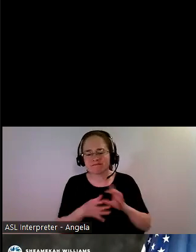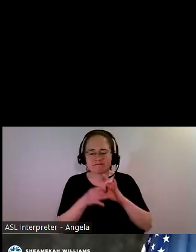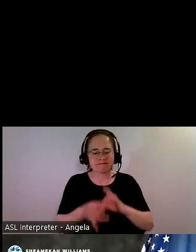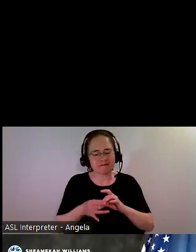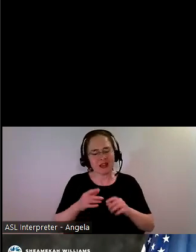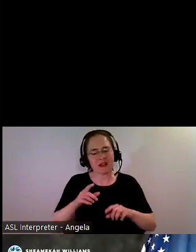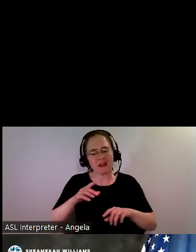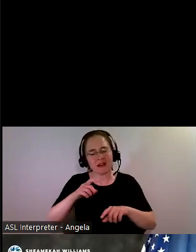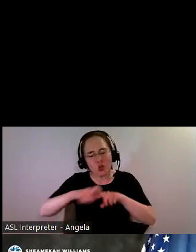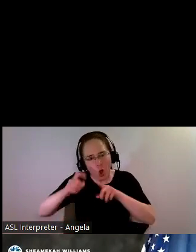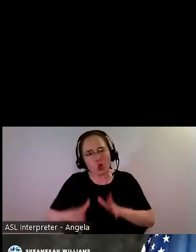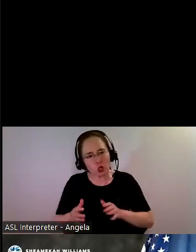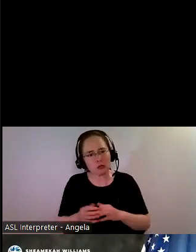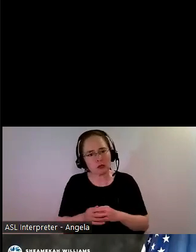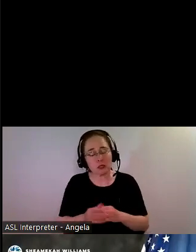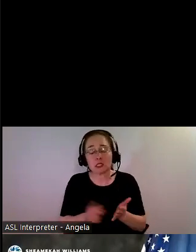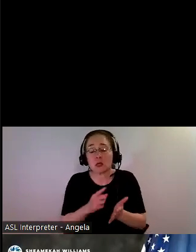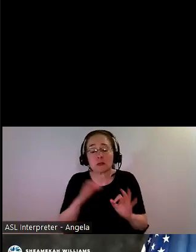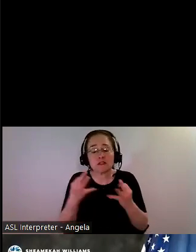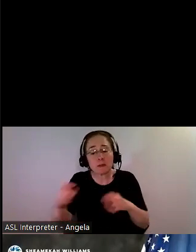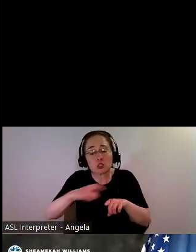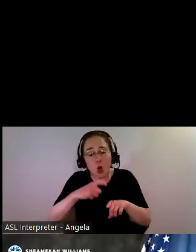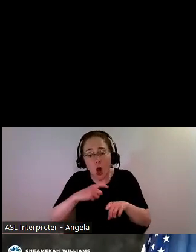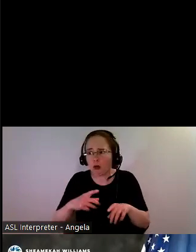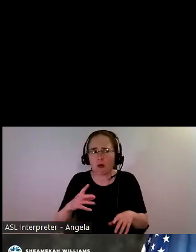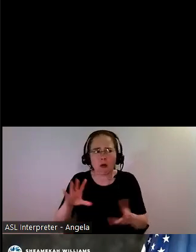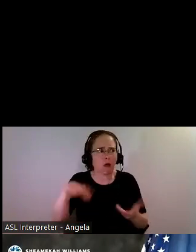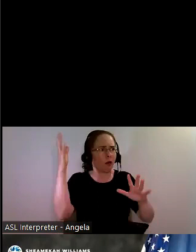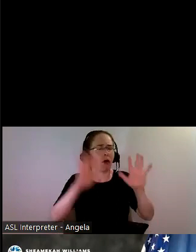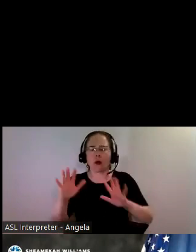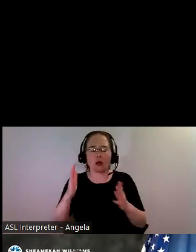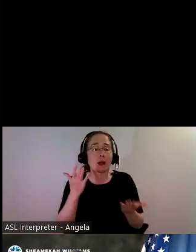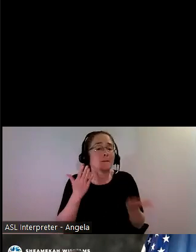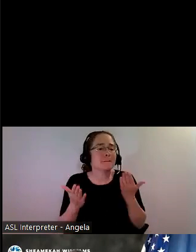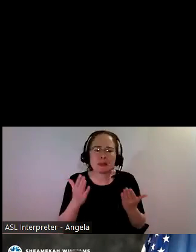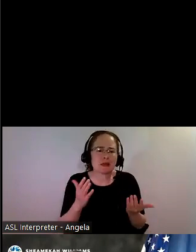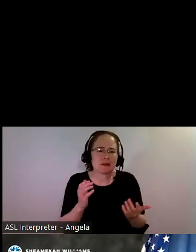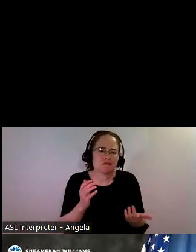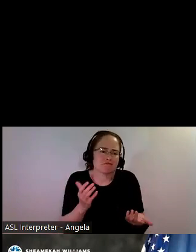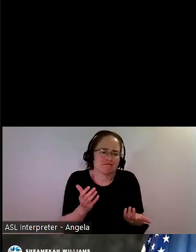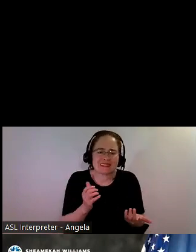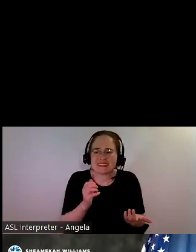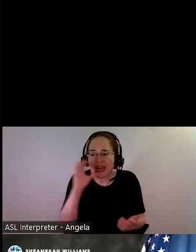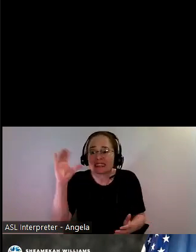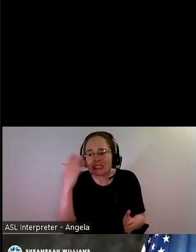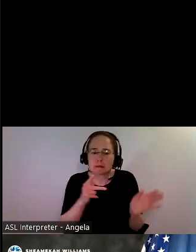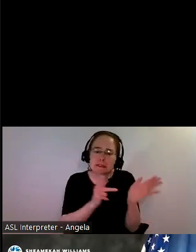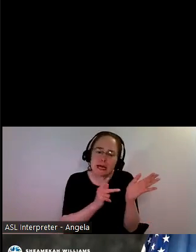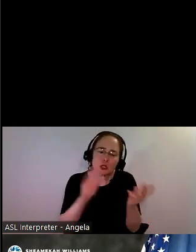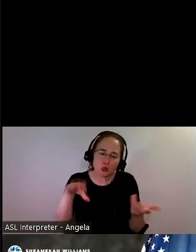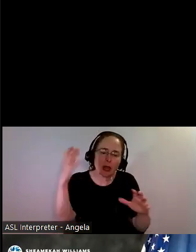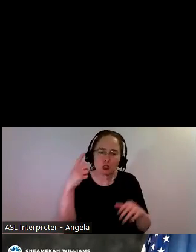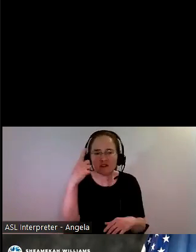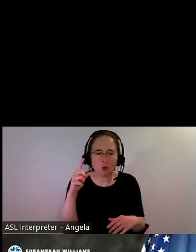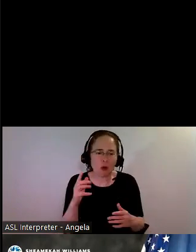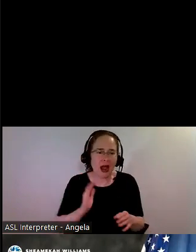caller. Oftentimes families will call in crisis and it may not look like what we see as a psychiatric crisis for in